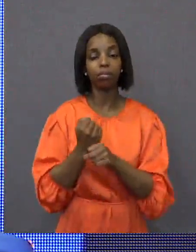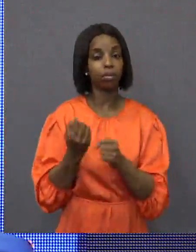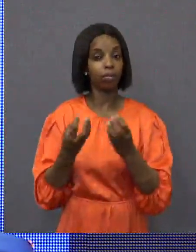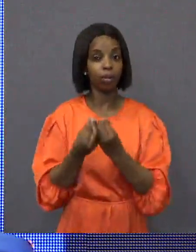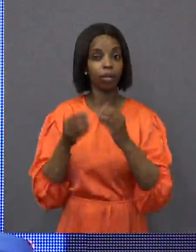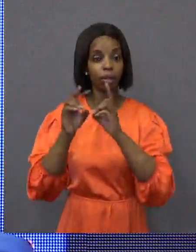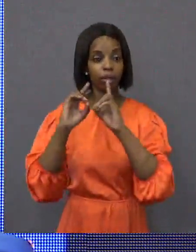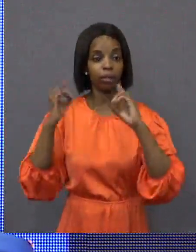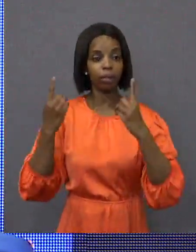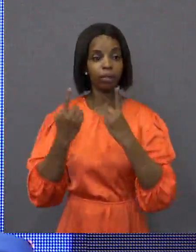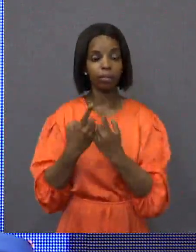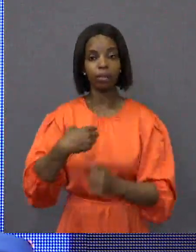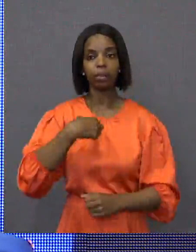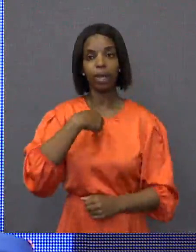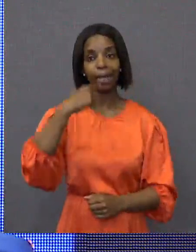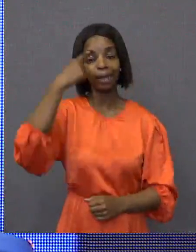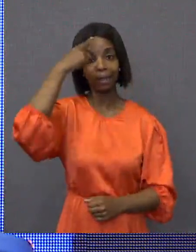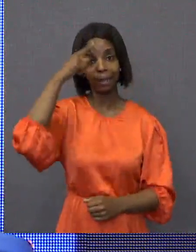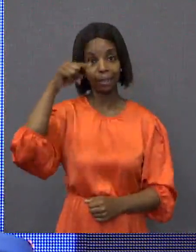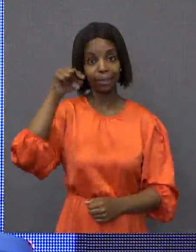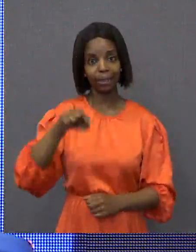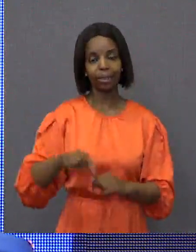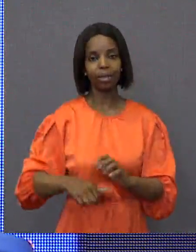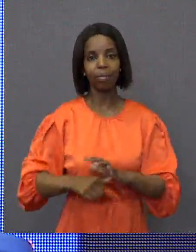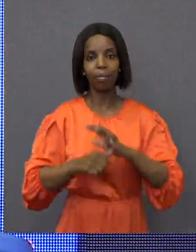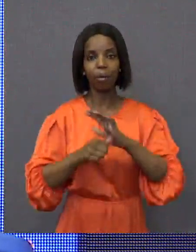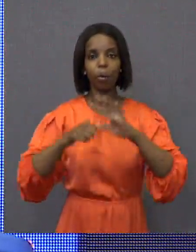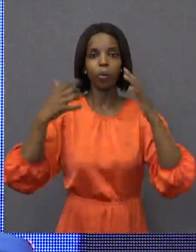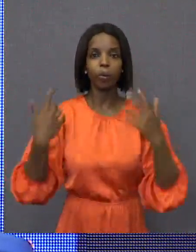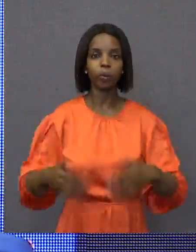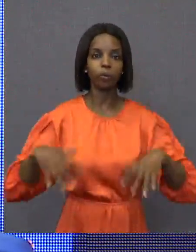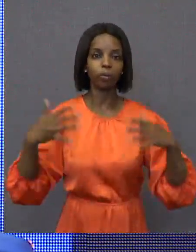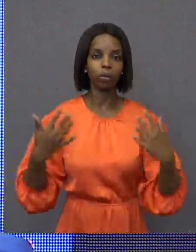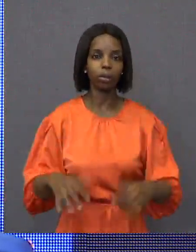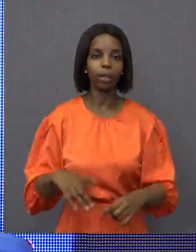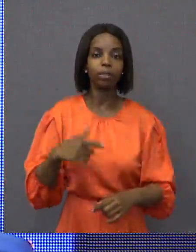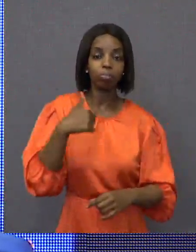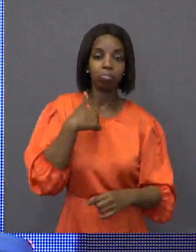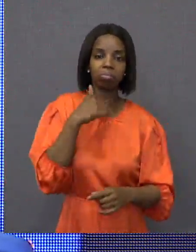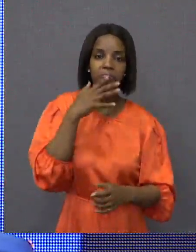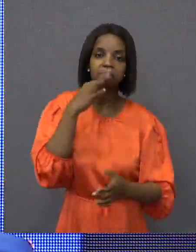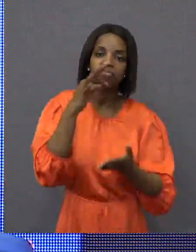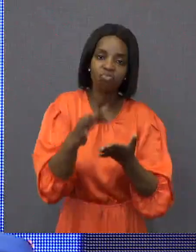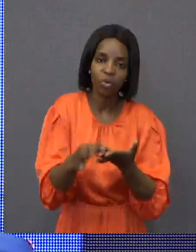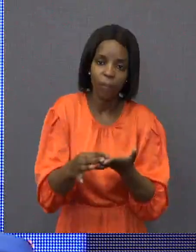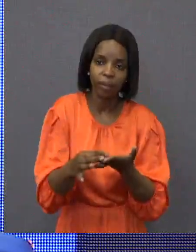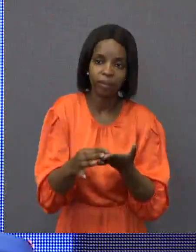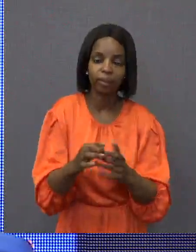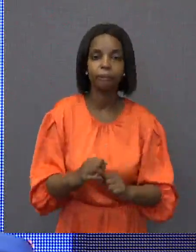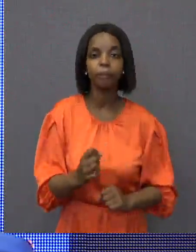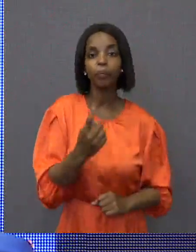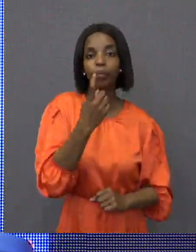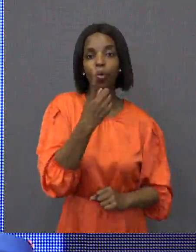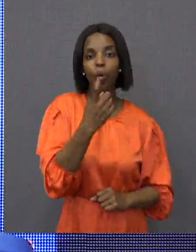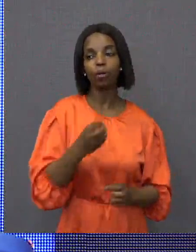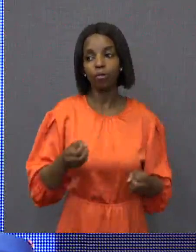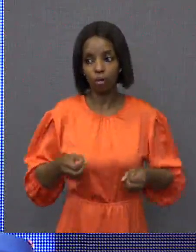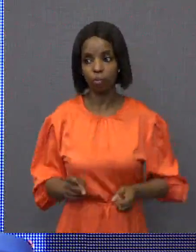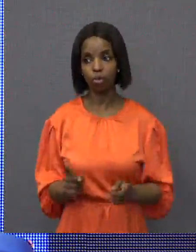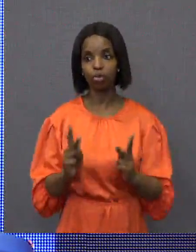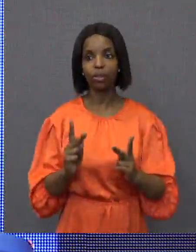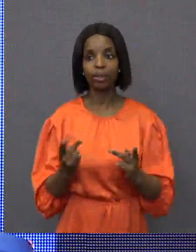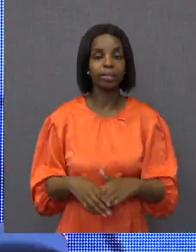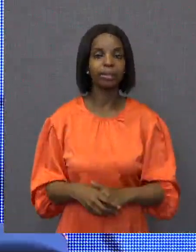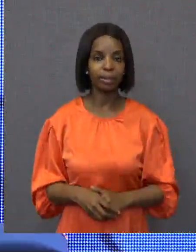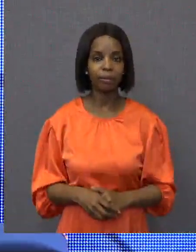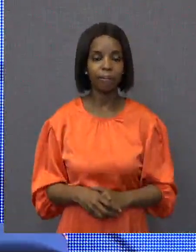think that's important as a recommendation perhaps, and one of the opportunities presented in terms